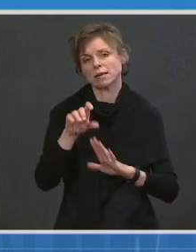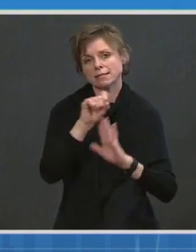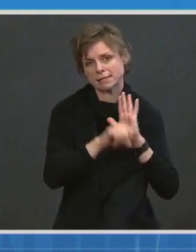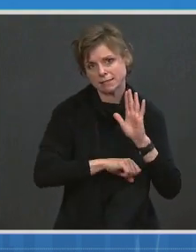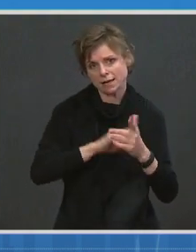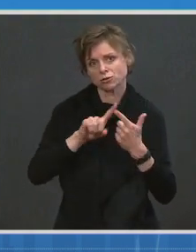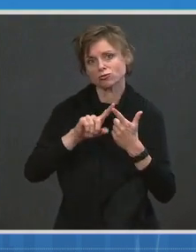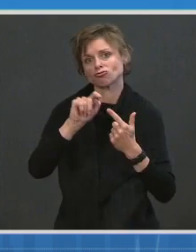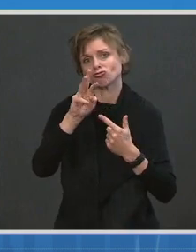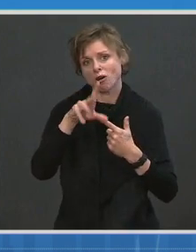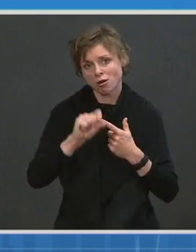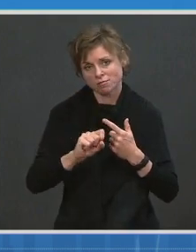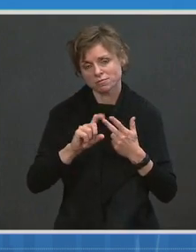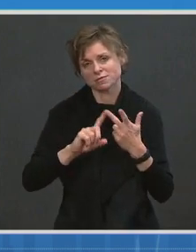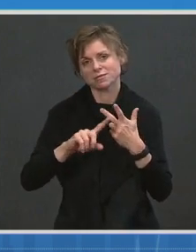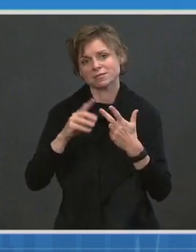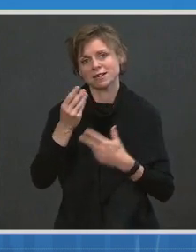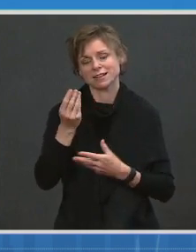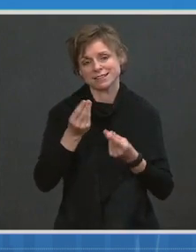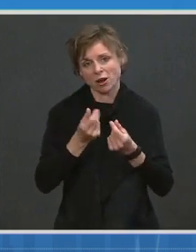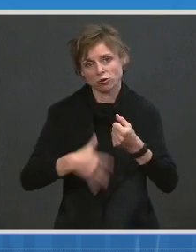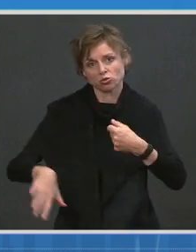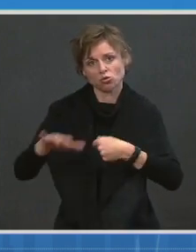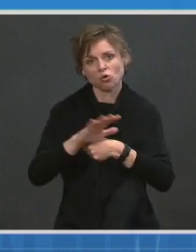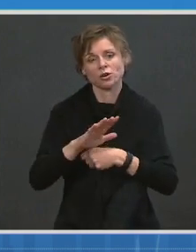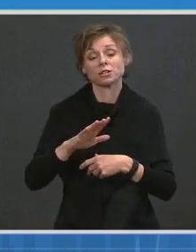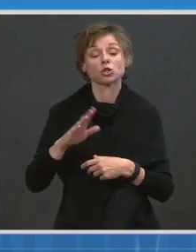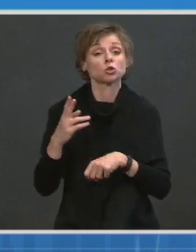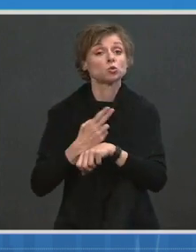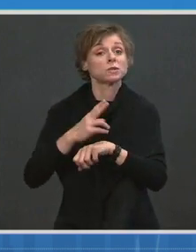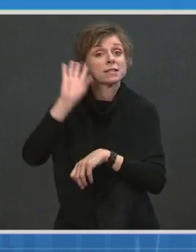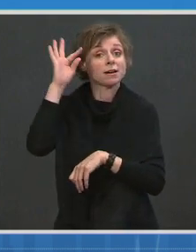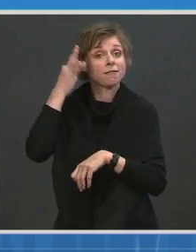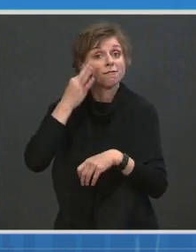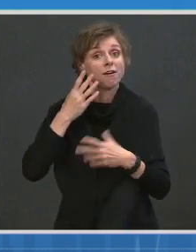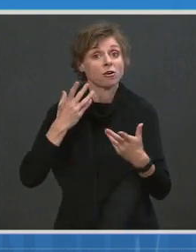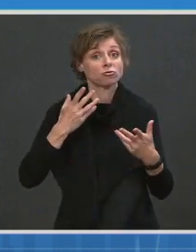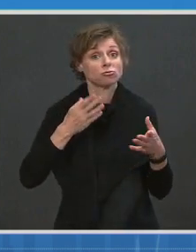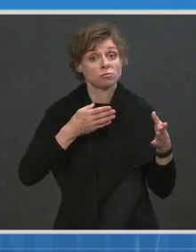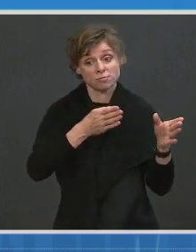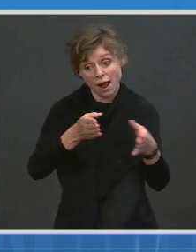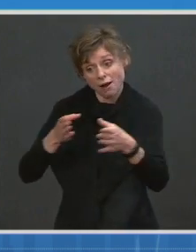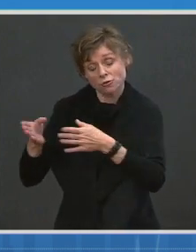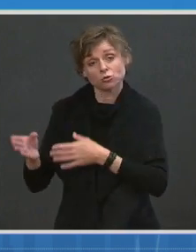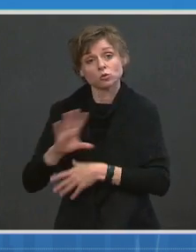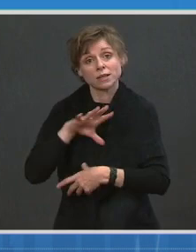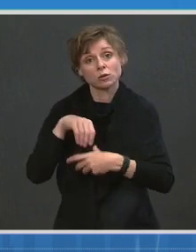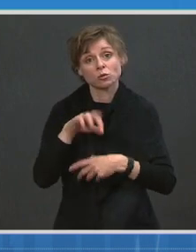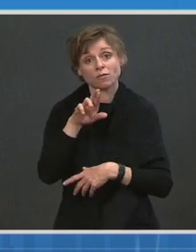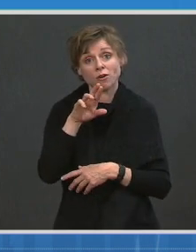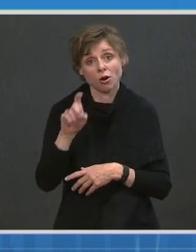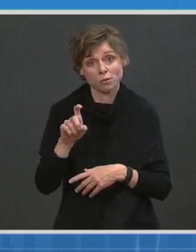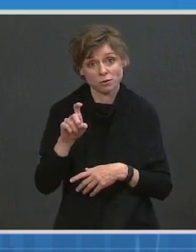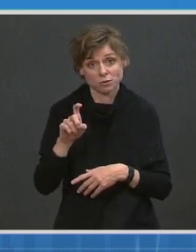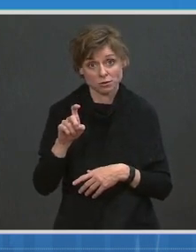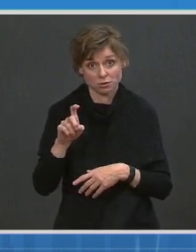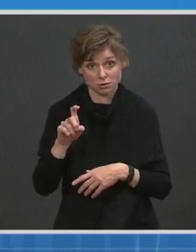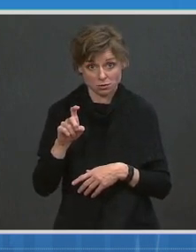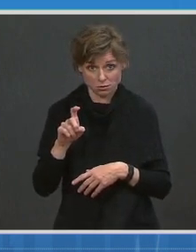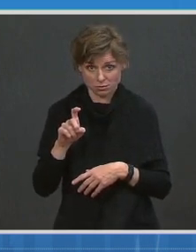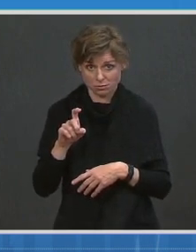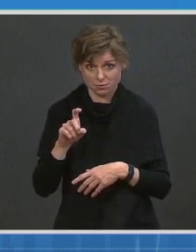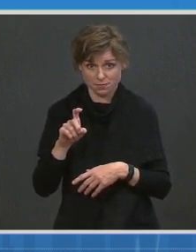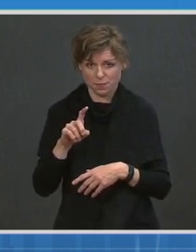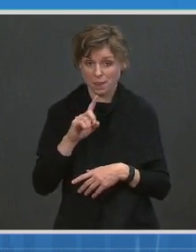and through the federal channels, including pharmacies and community health centers. That's more than